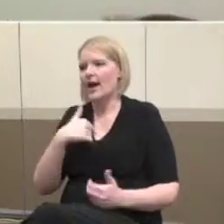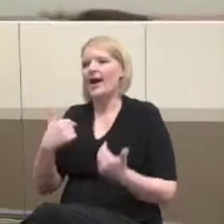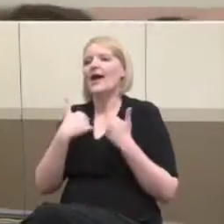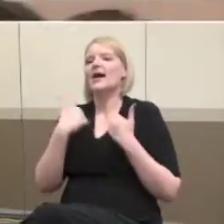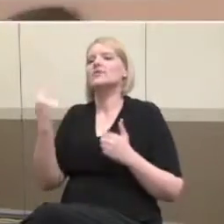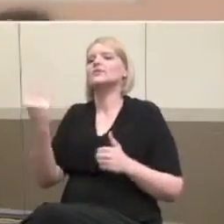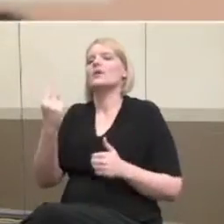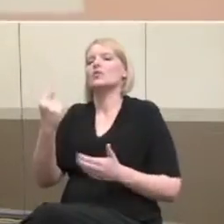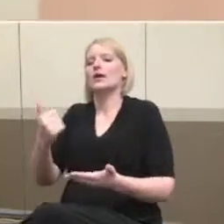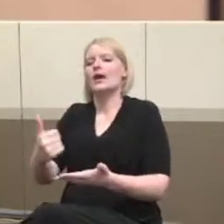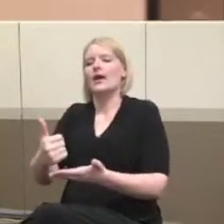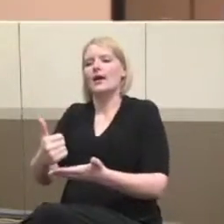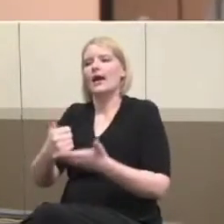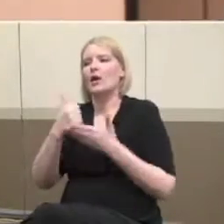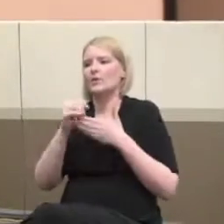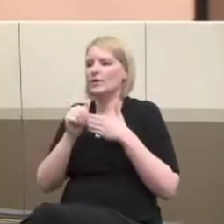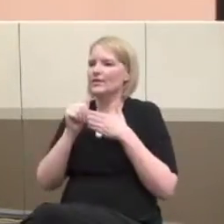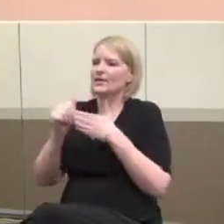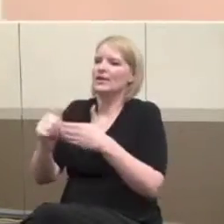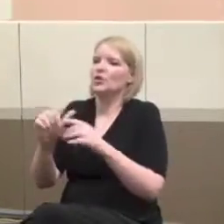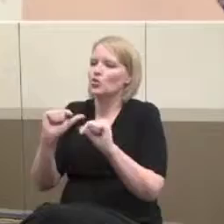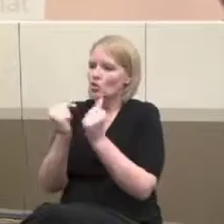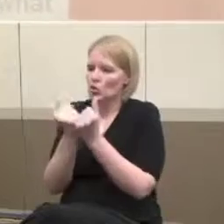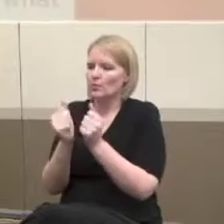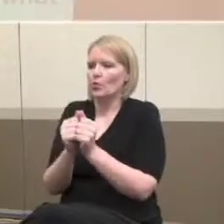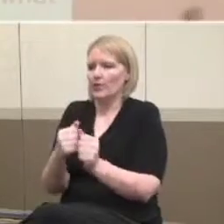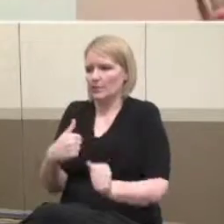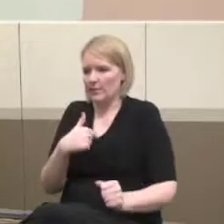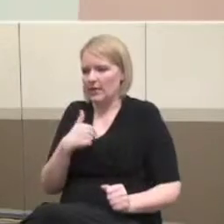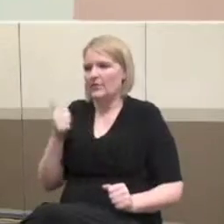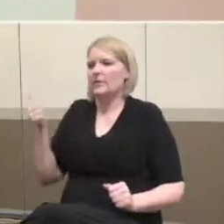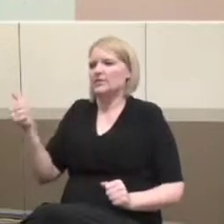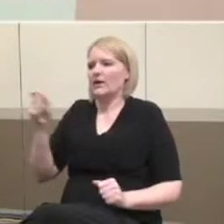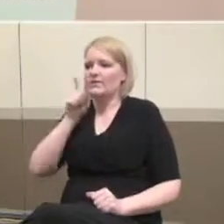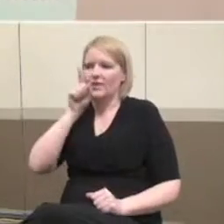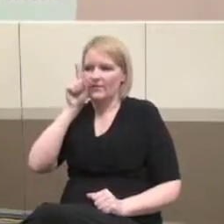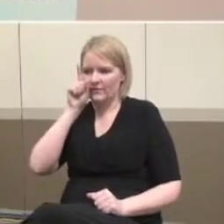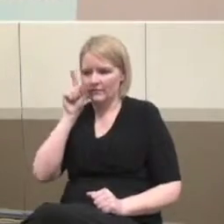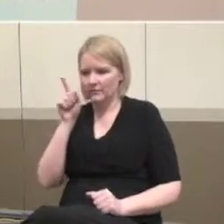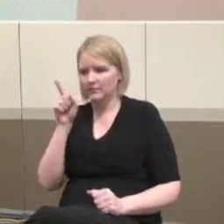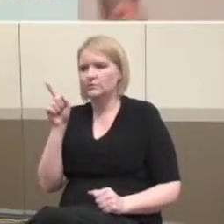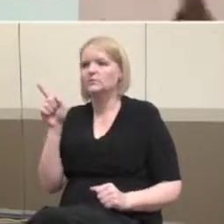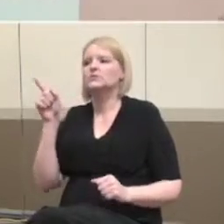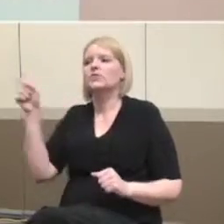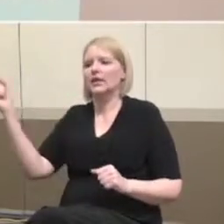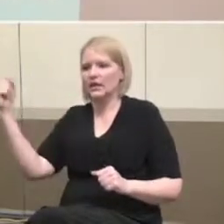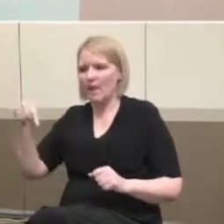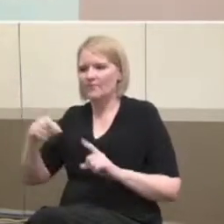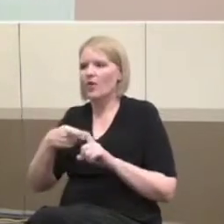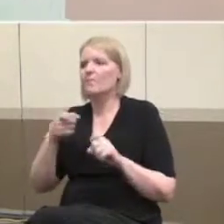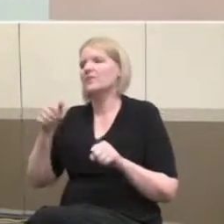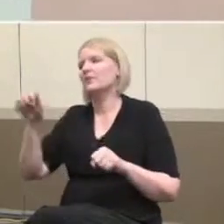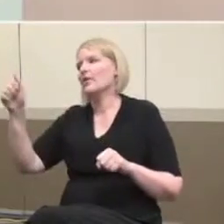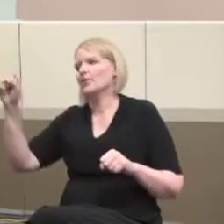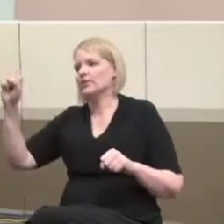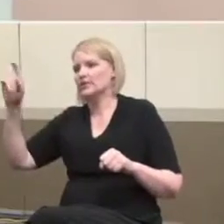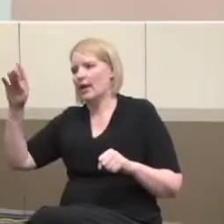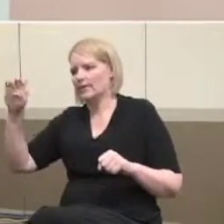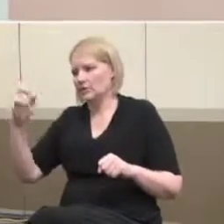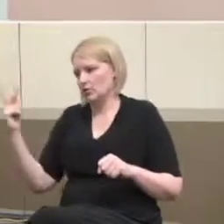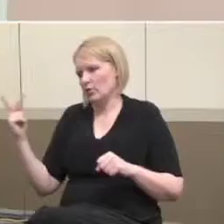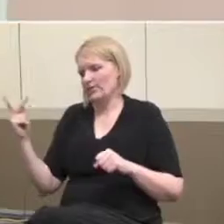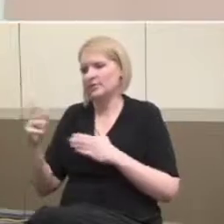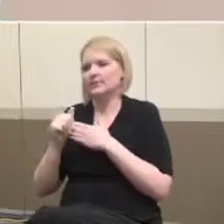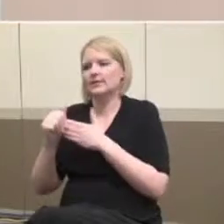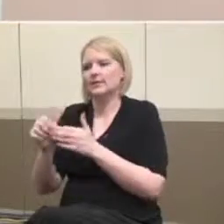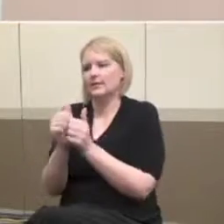someone who helps to assist and co-lead the group with me who is a deaf adult. And he comes over from the other site and we co-lead